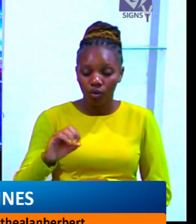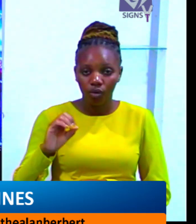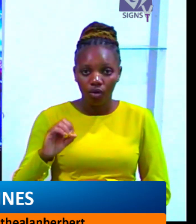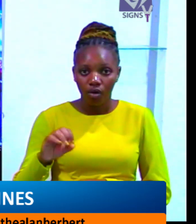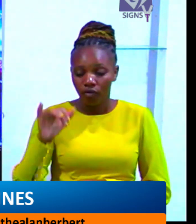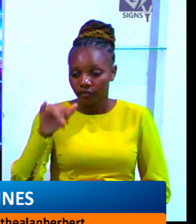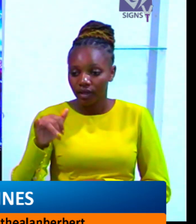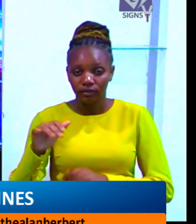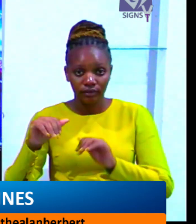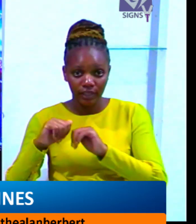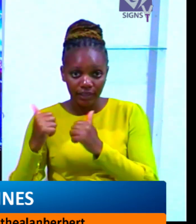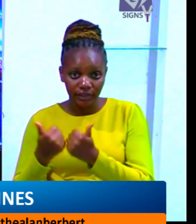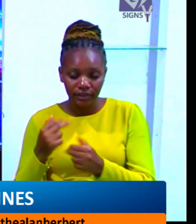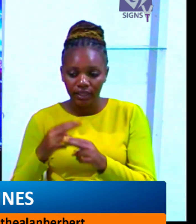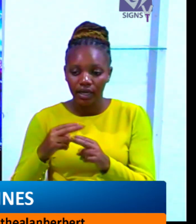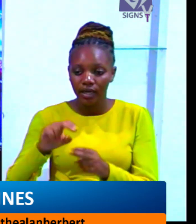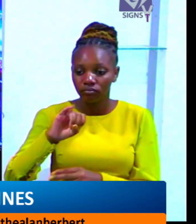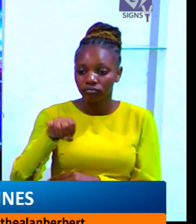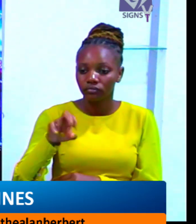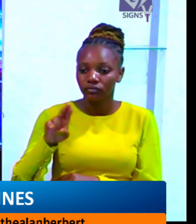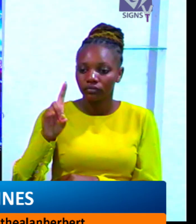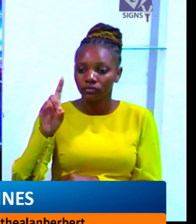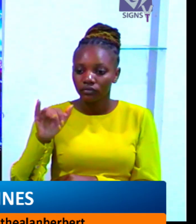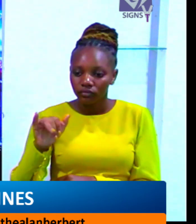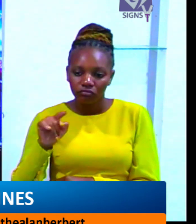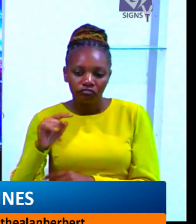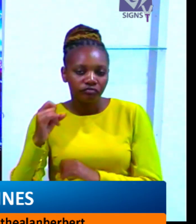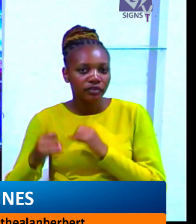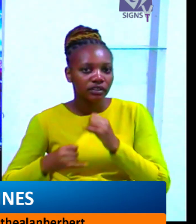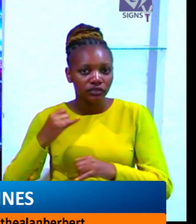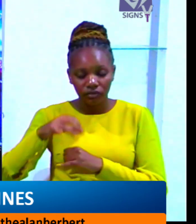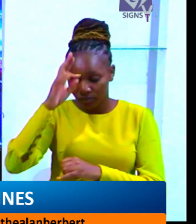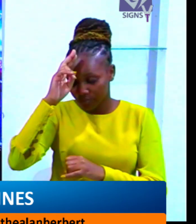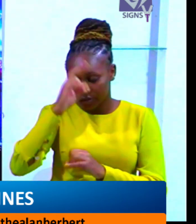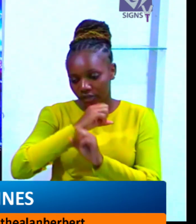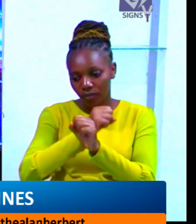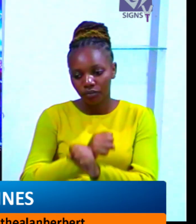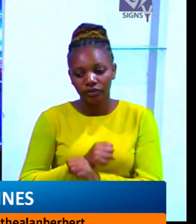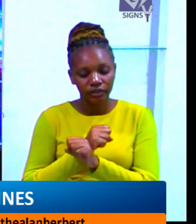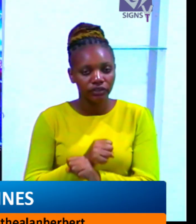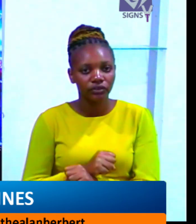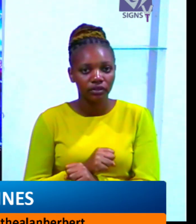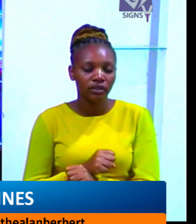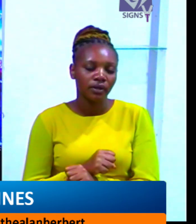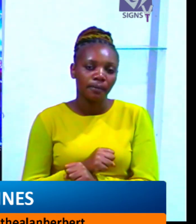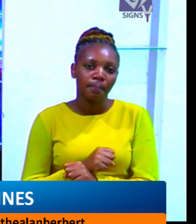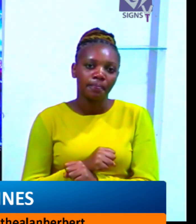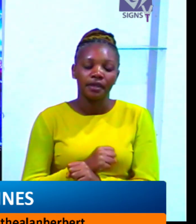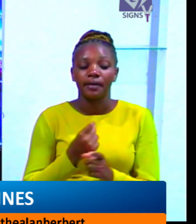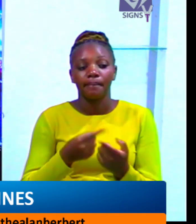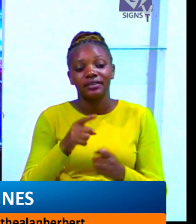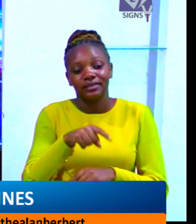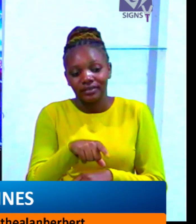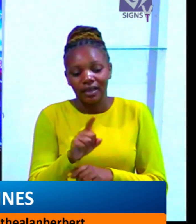Recruitment Agency, Judy Jepchirchir, continues to enjoy police protection despite being implicated in the